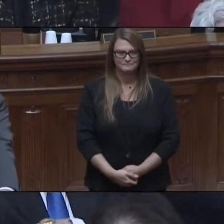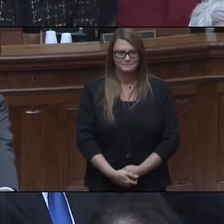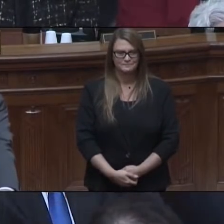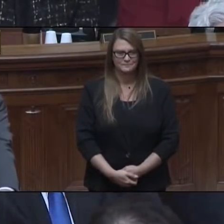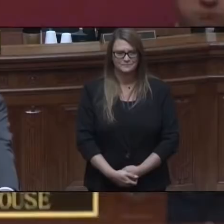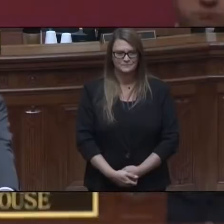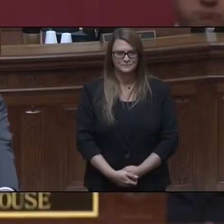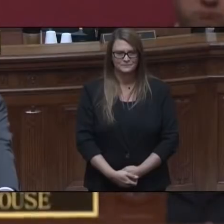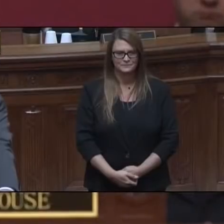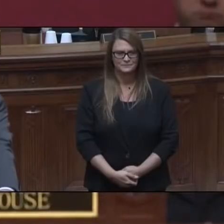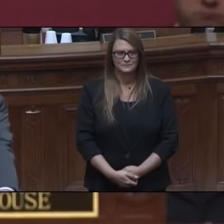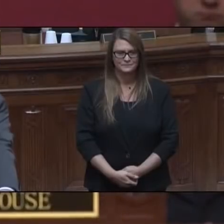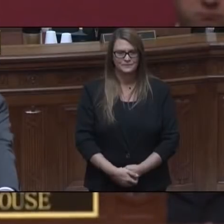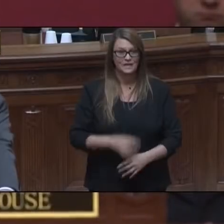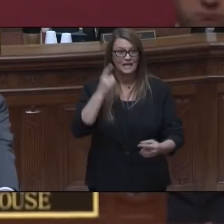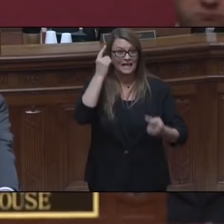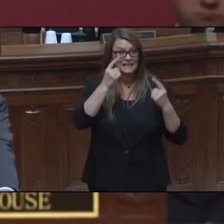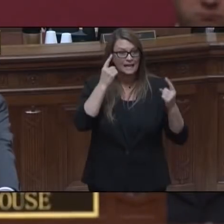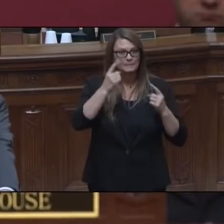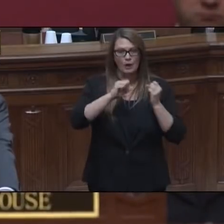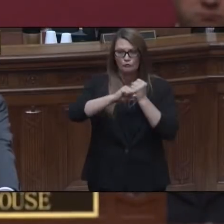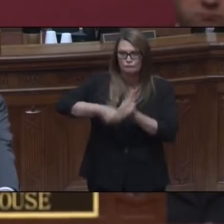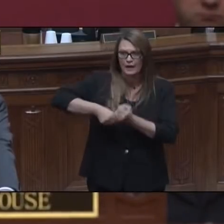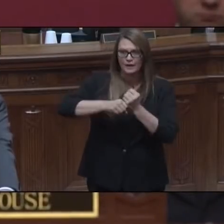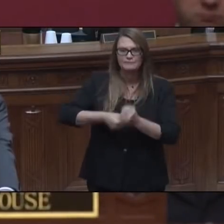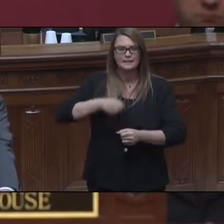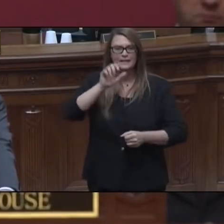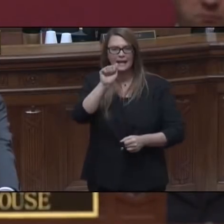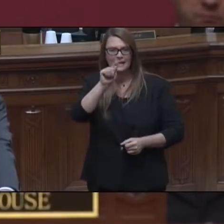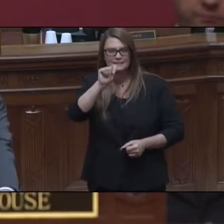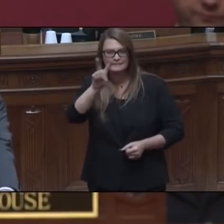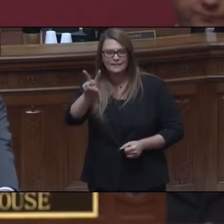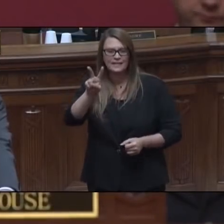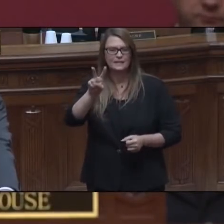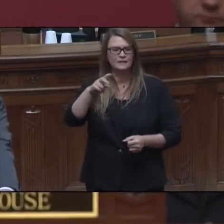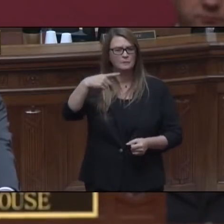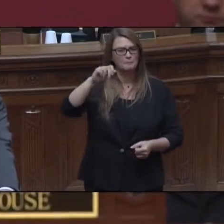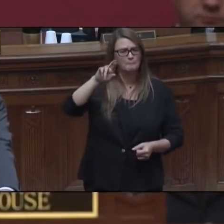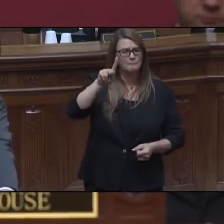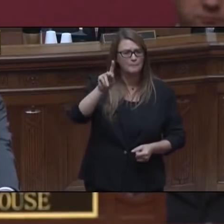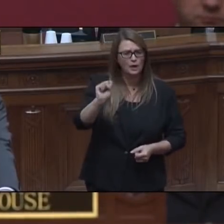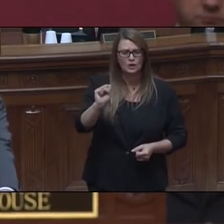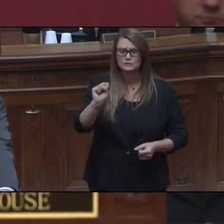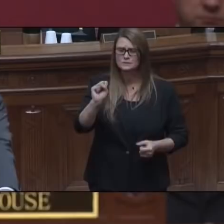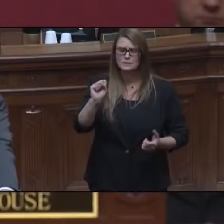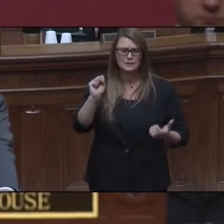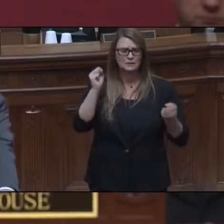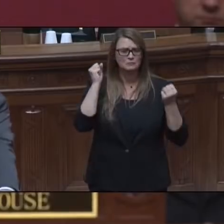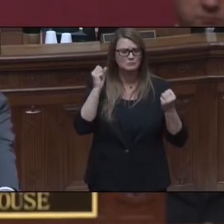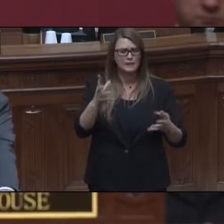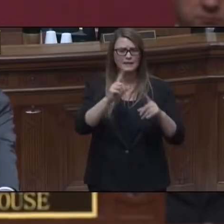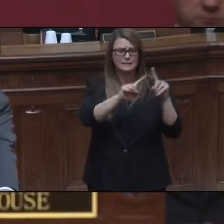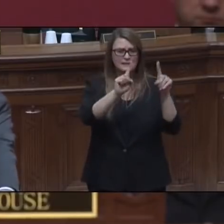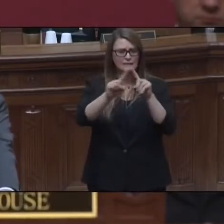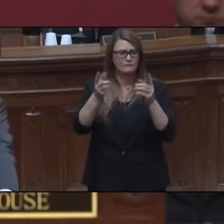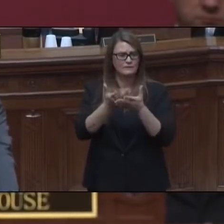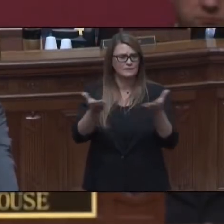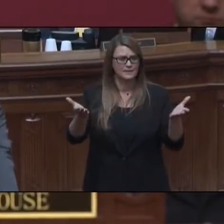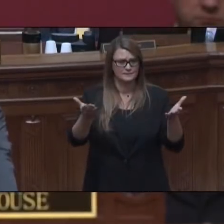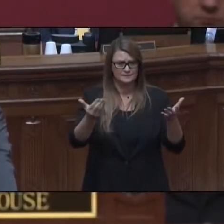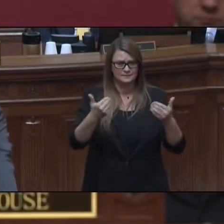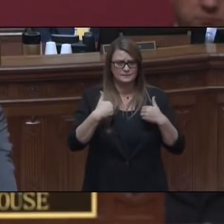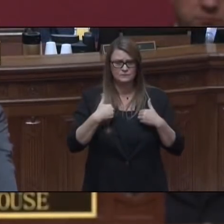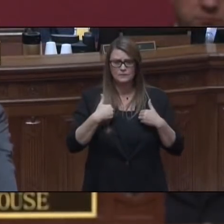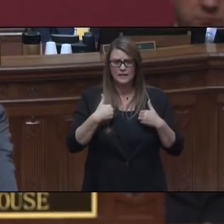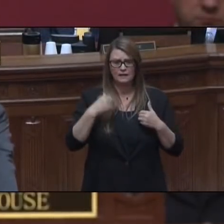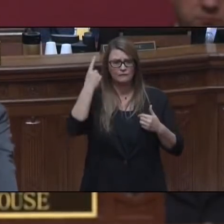think about this, whether it's rafting or ATVs or our parks or, good gracious, all the different things